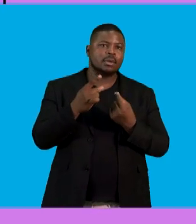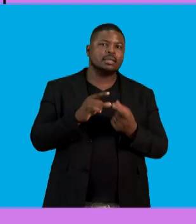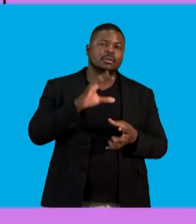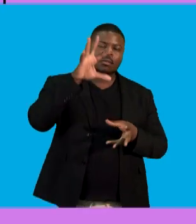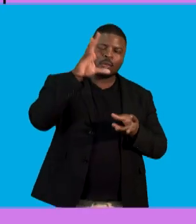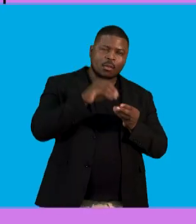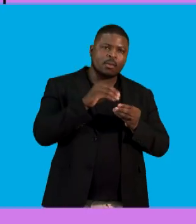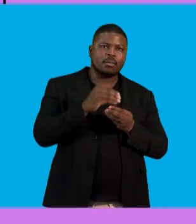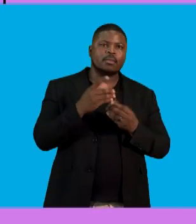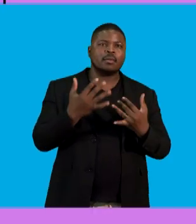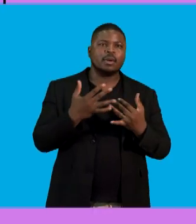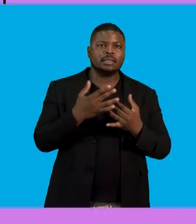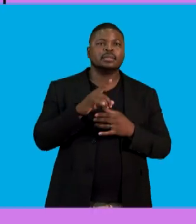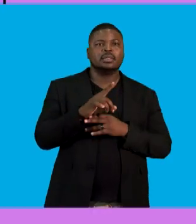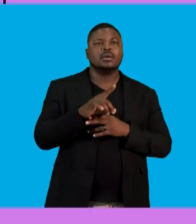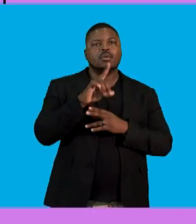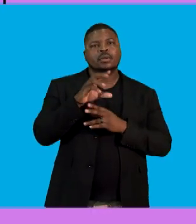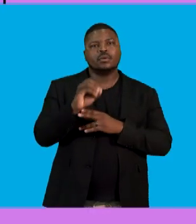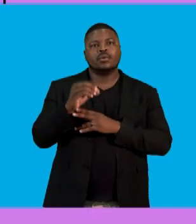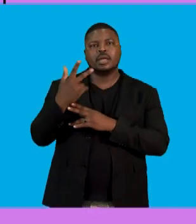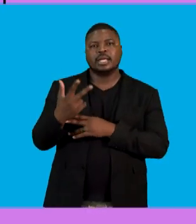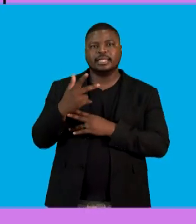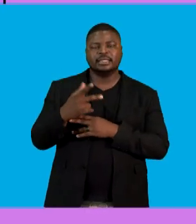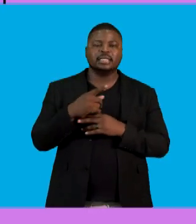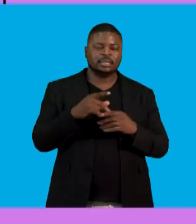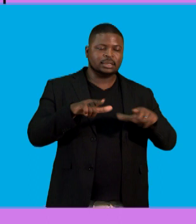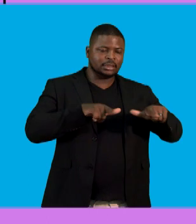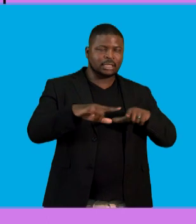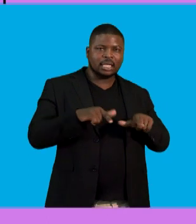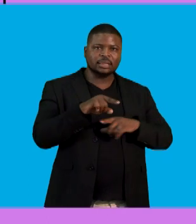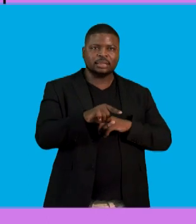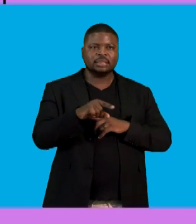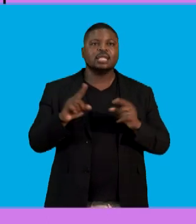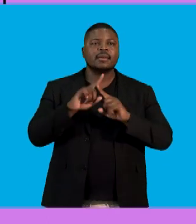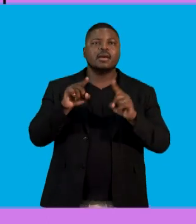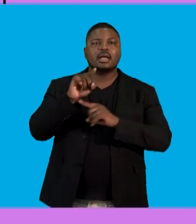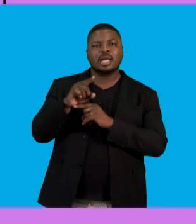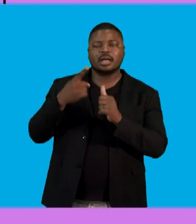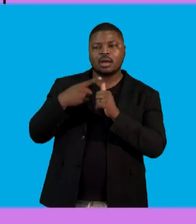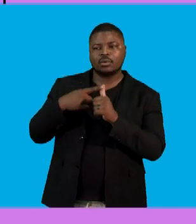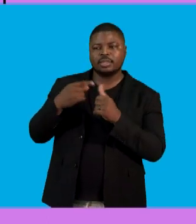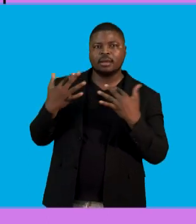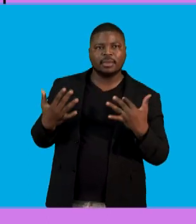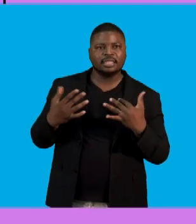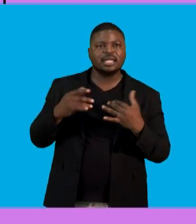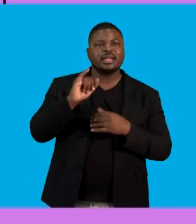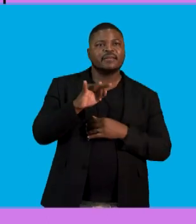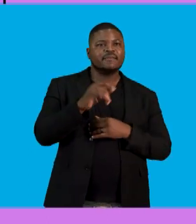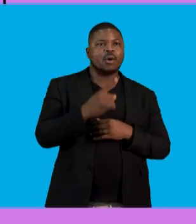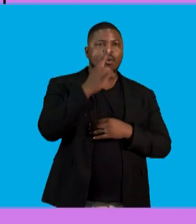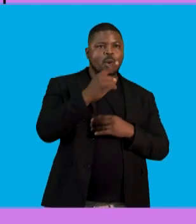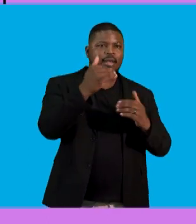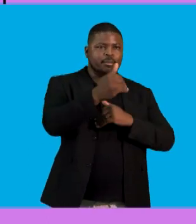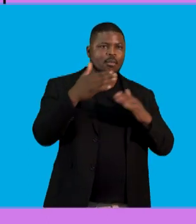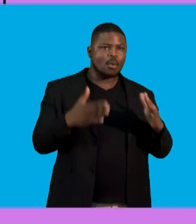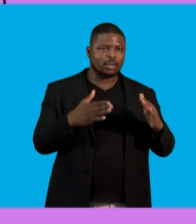in the entire bedroom, we're going to need 108 tiles. Calculate the cost of tiling the room if one box of 4